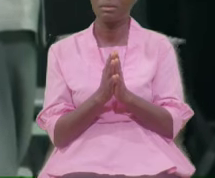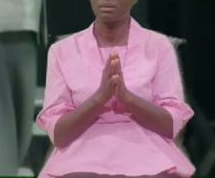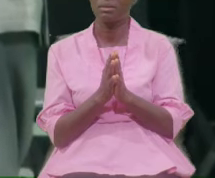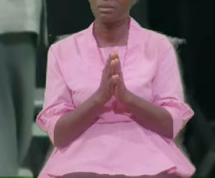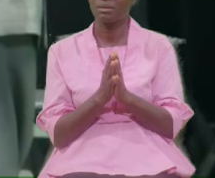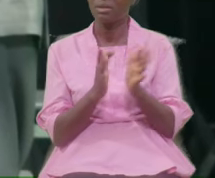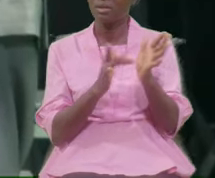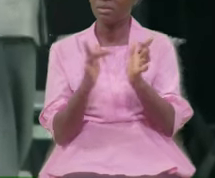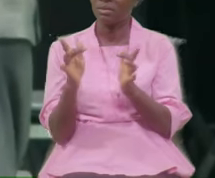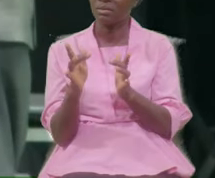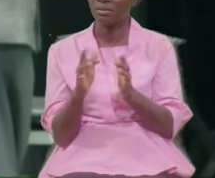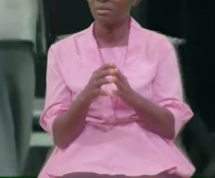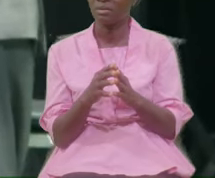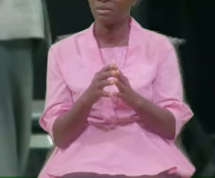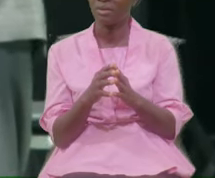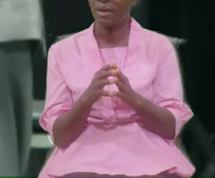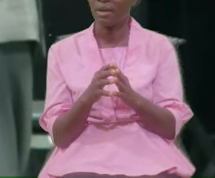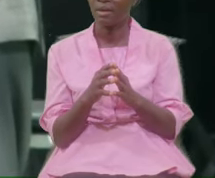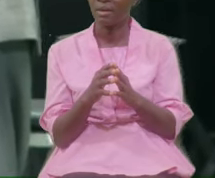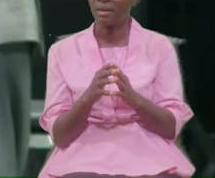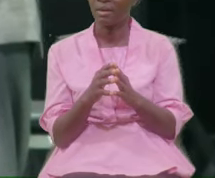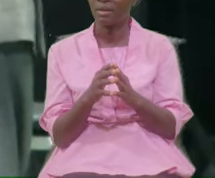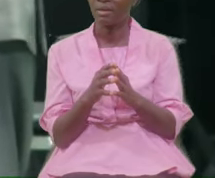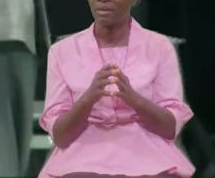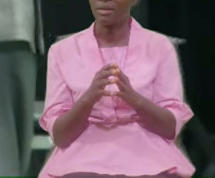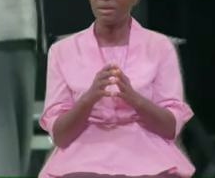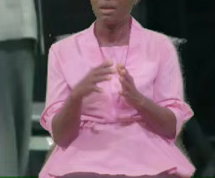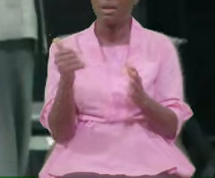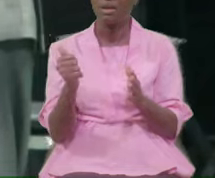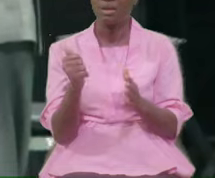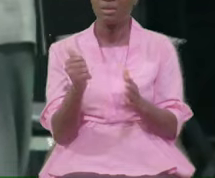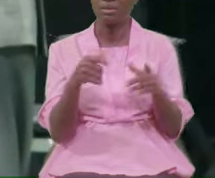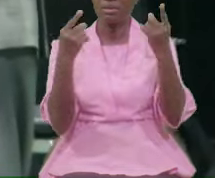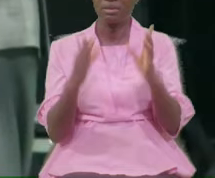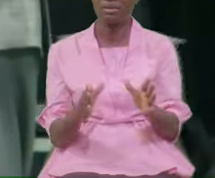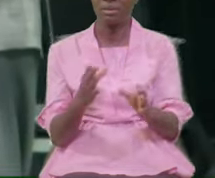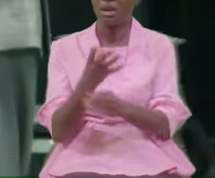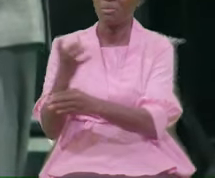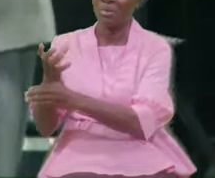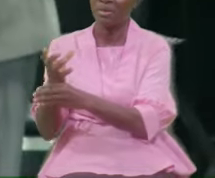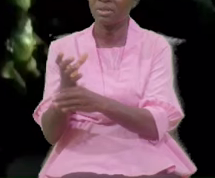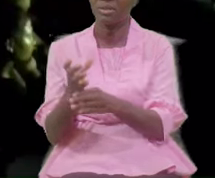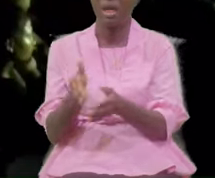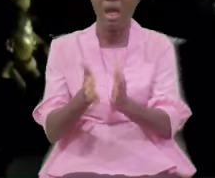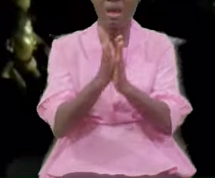nagang para sa mga naghangyo Mercy of